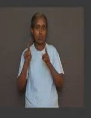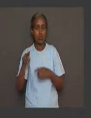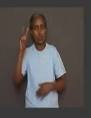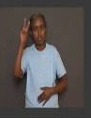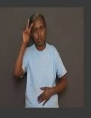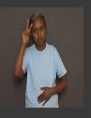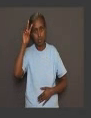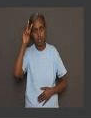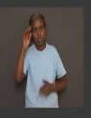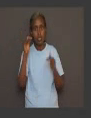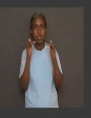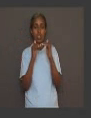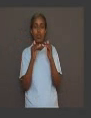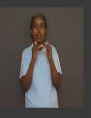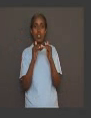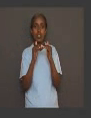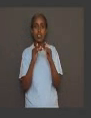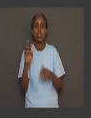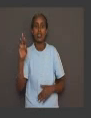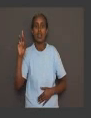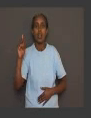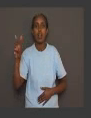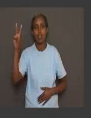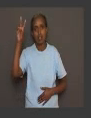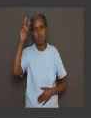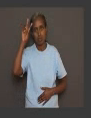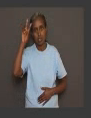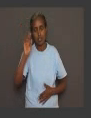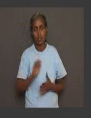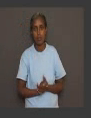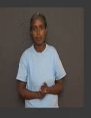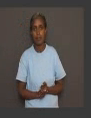squared equals r squared.